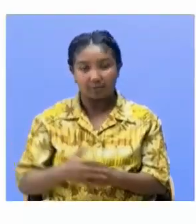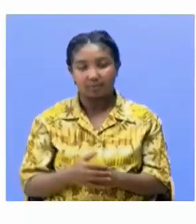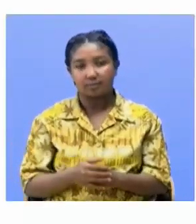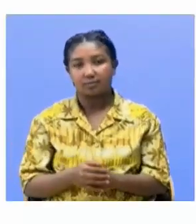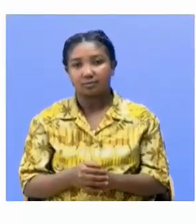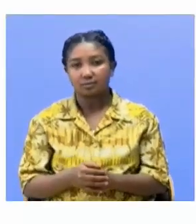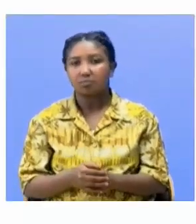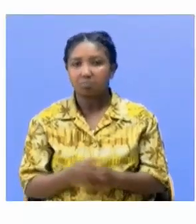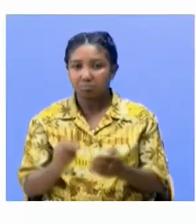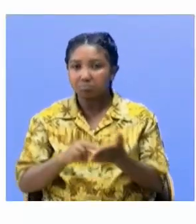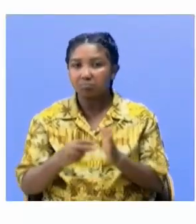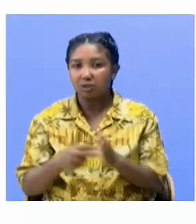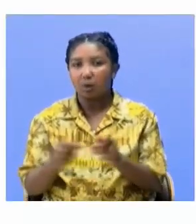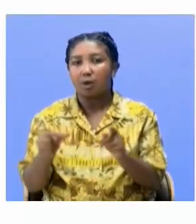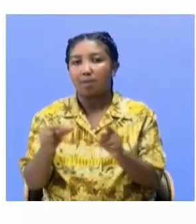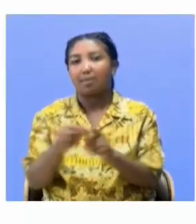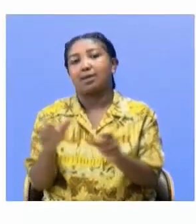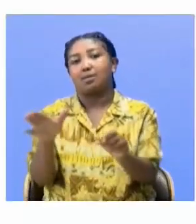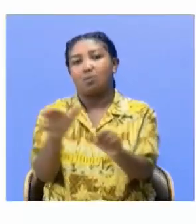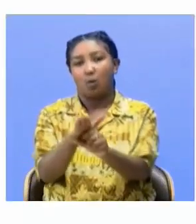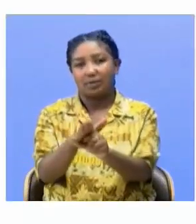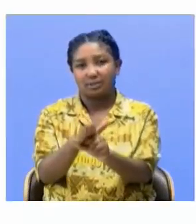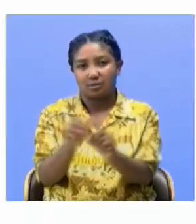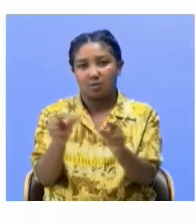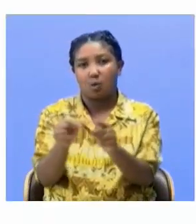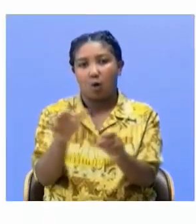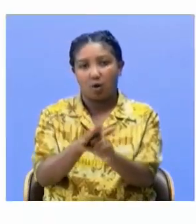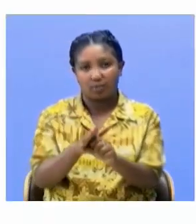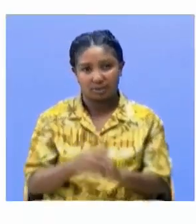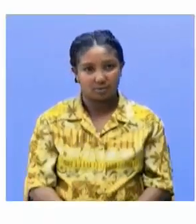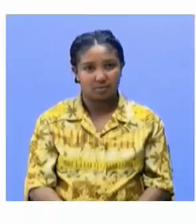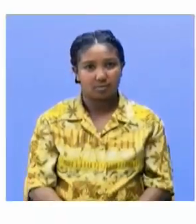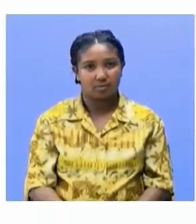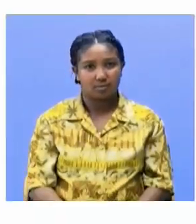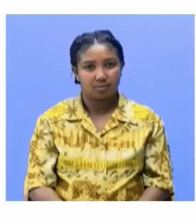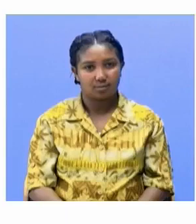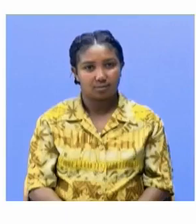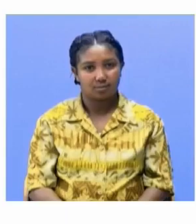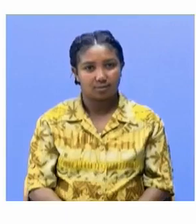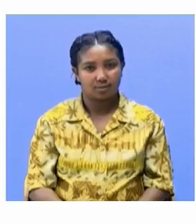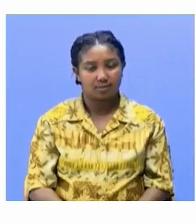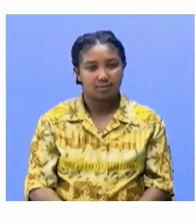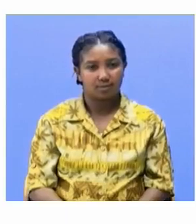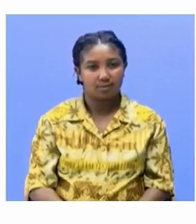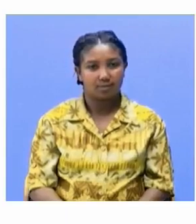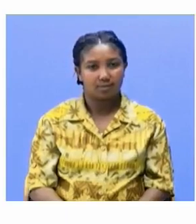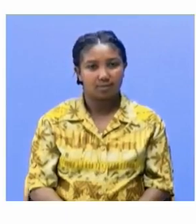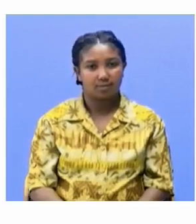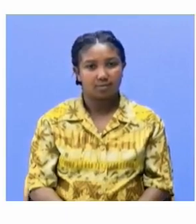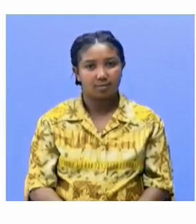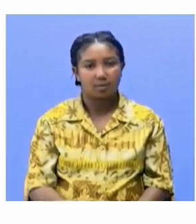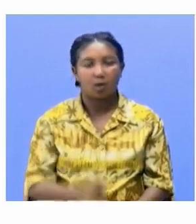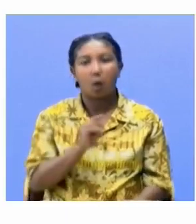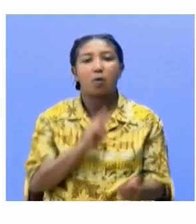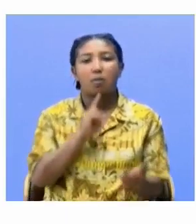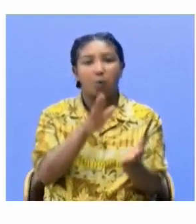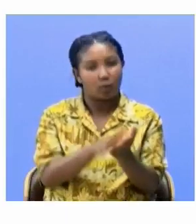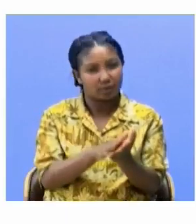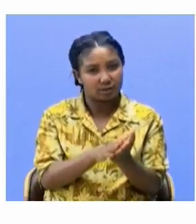making a promise. Yeah? Making what? A promise.